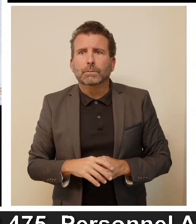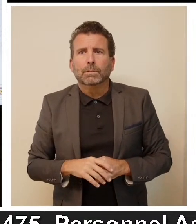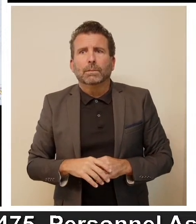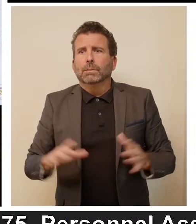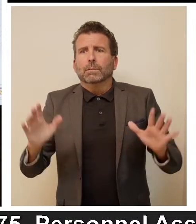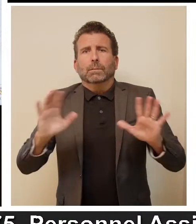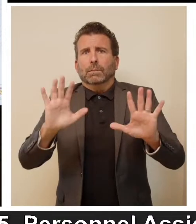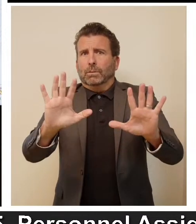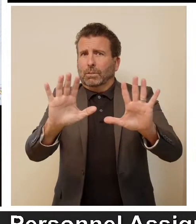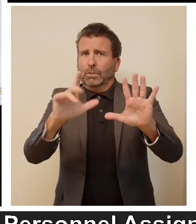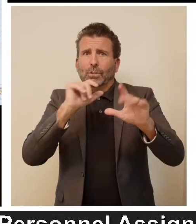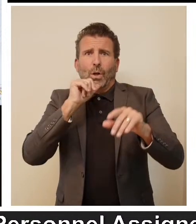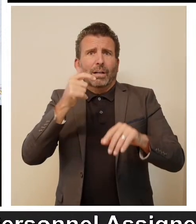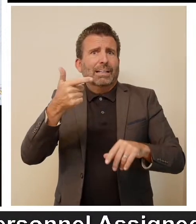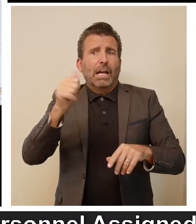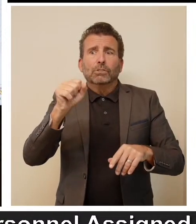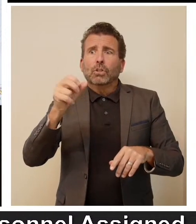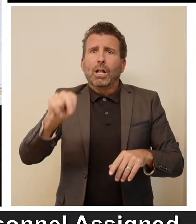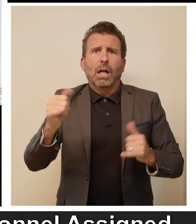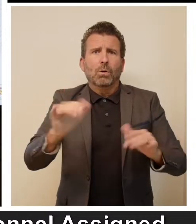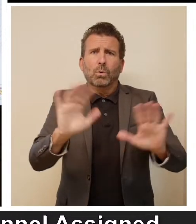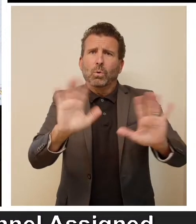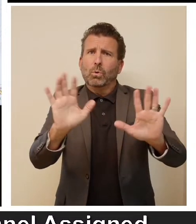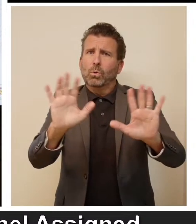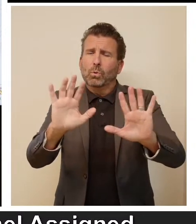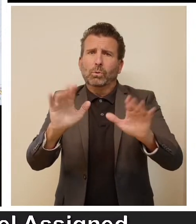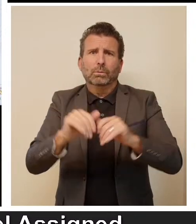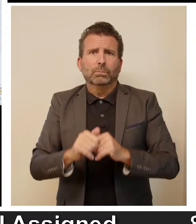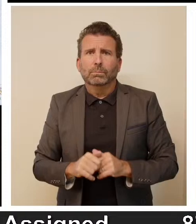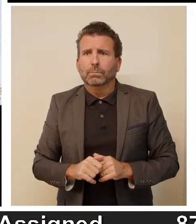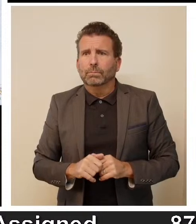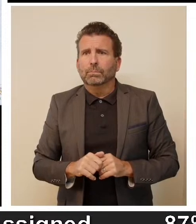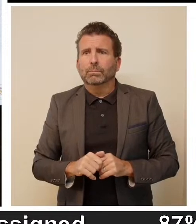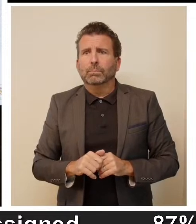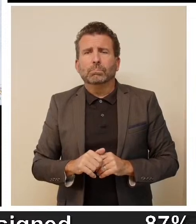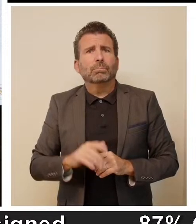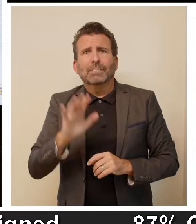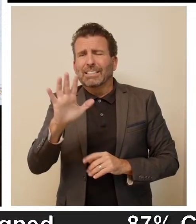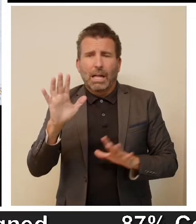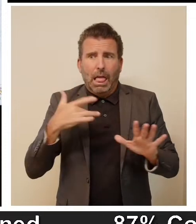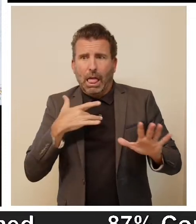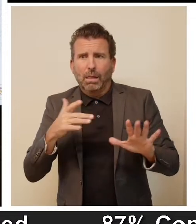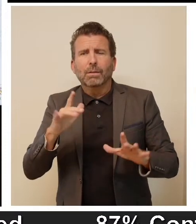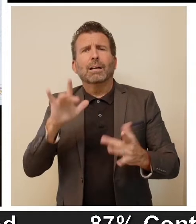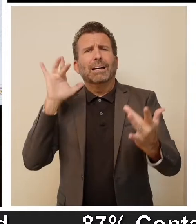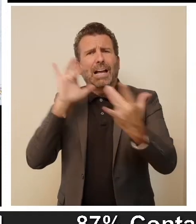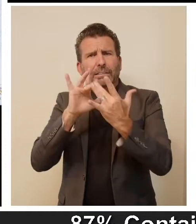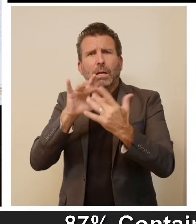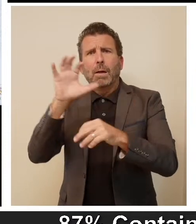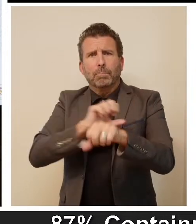more information, or if you'd like to report a leak, please contact SoCal Gas at